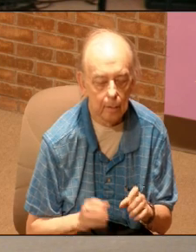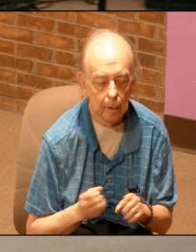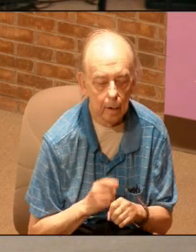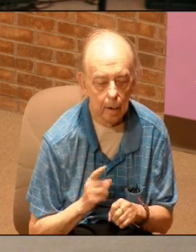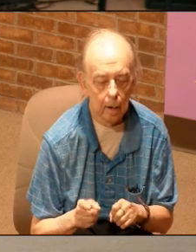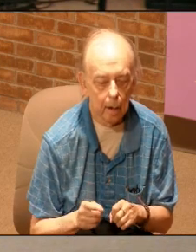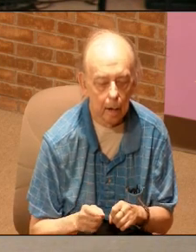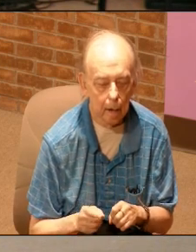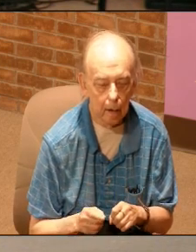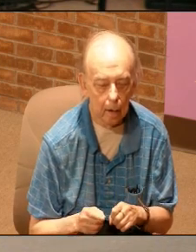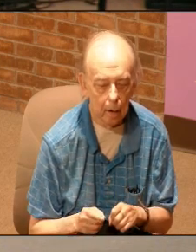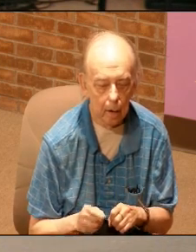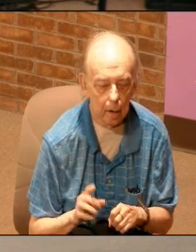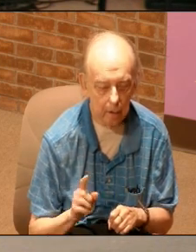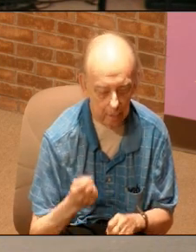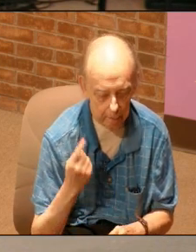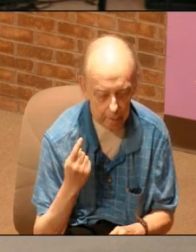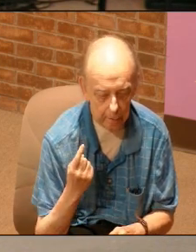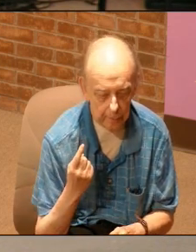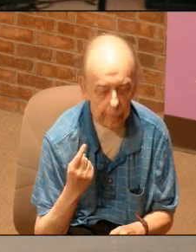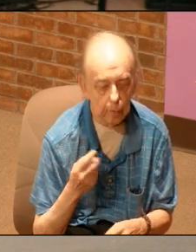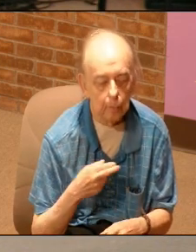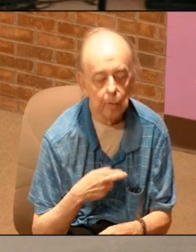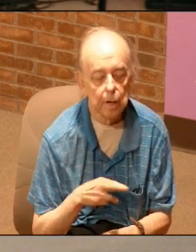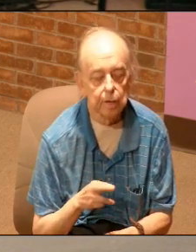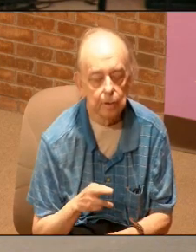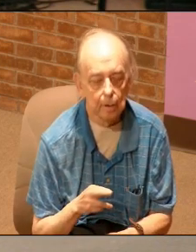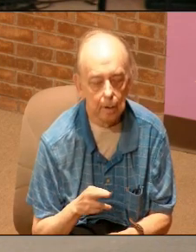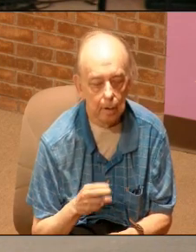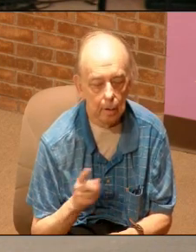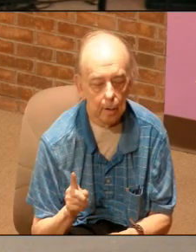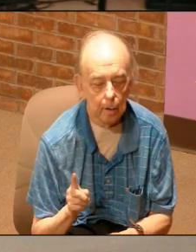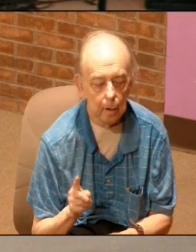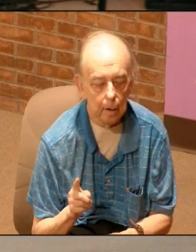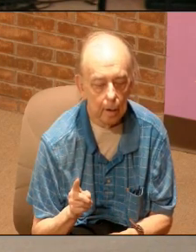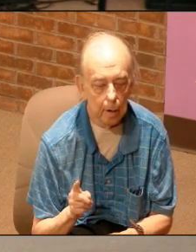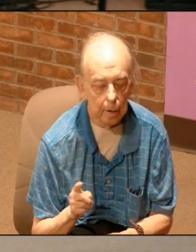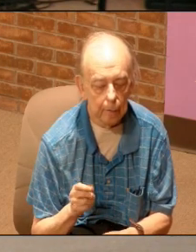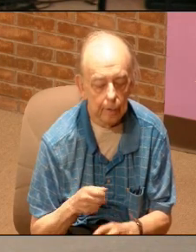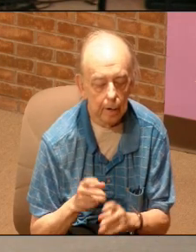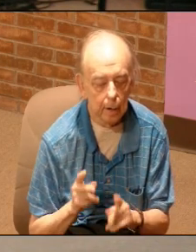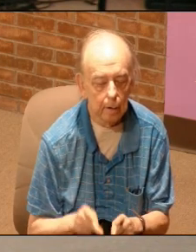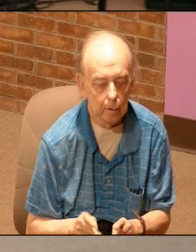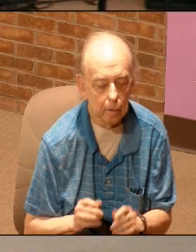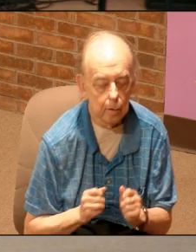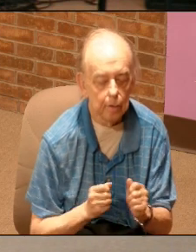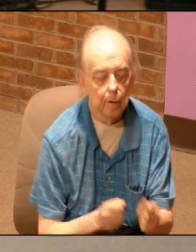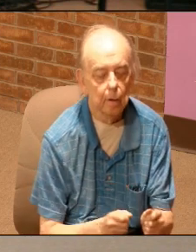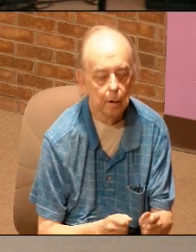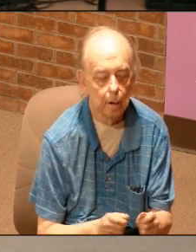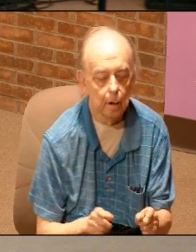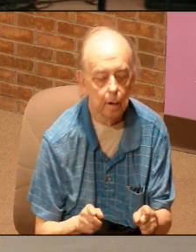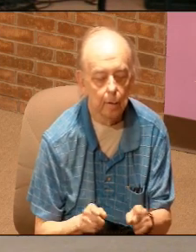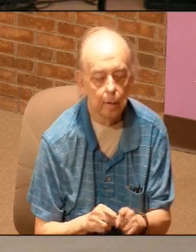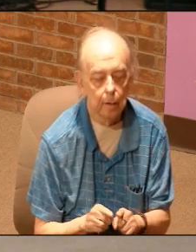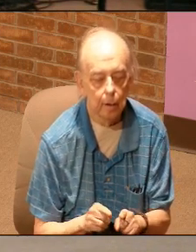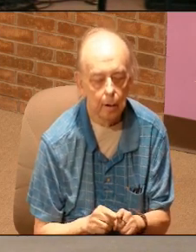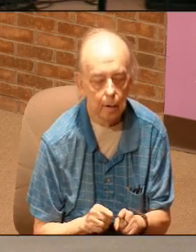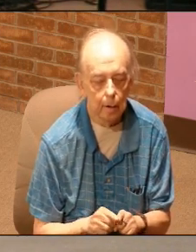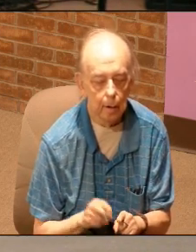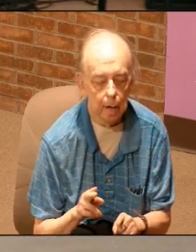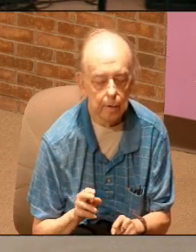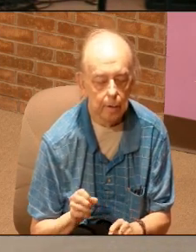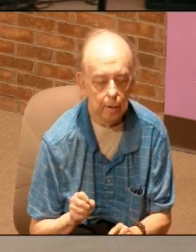make a federal religion for anybody to follow as a